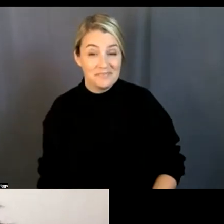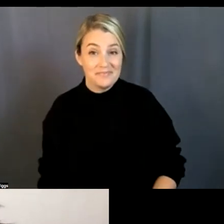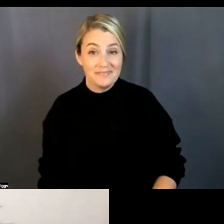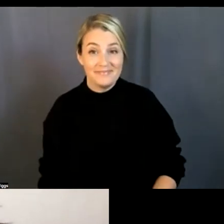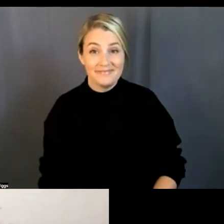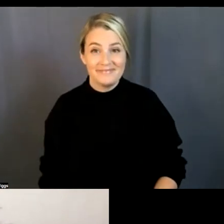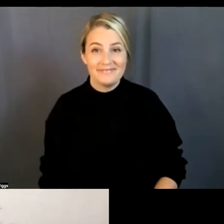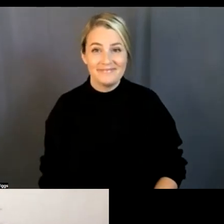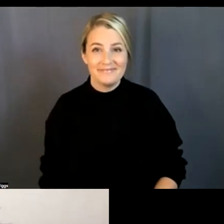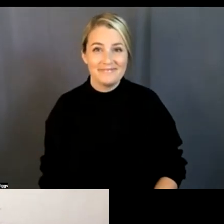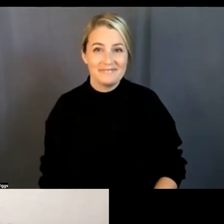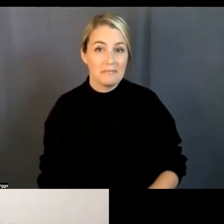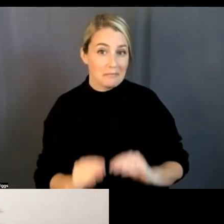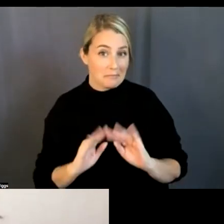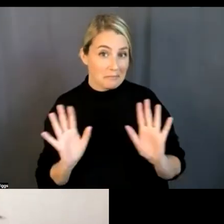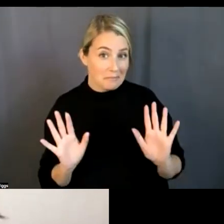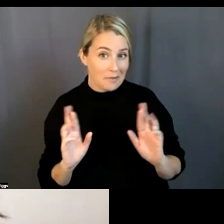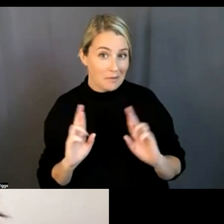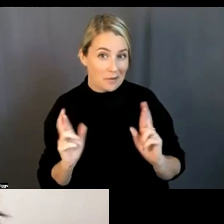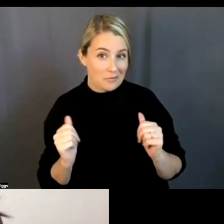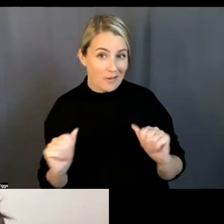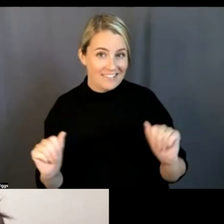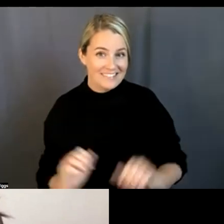making sense and ready to try.